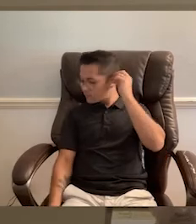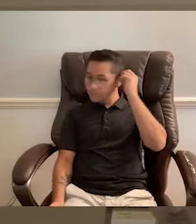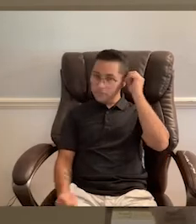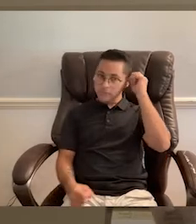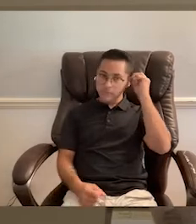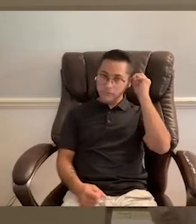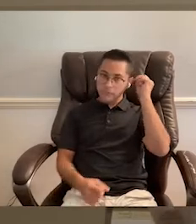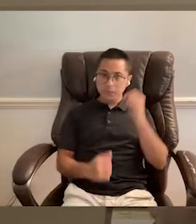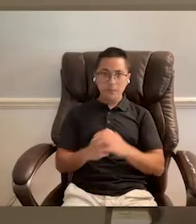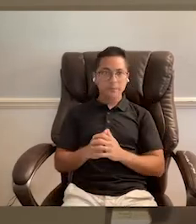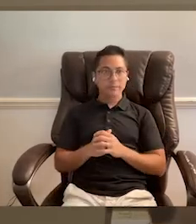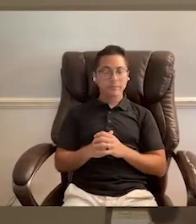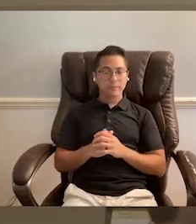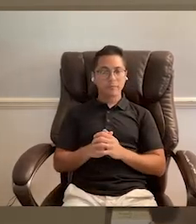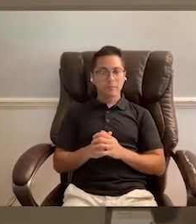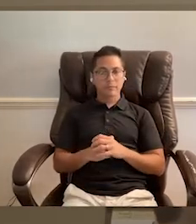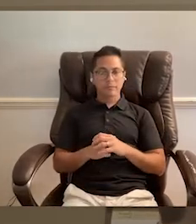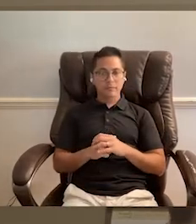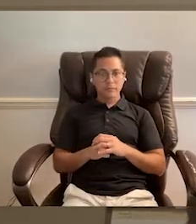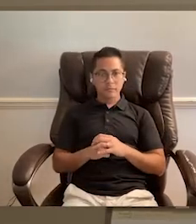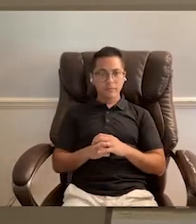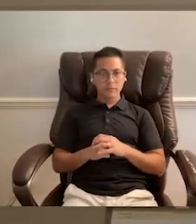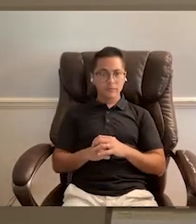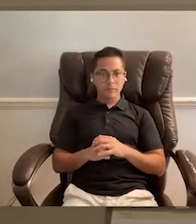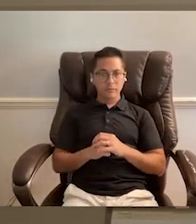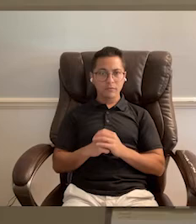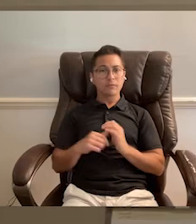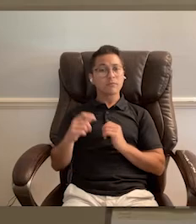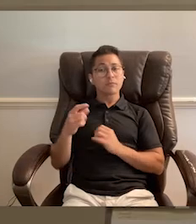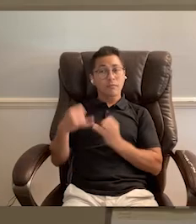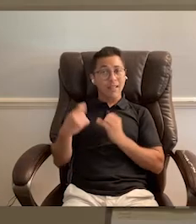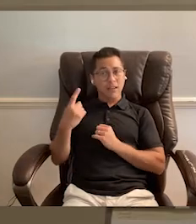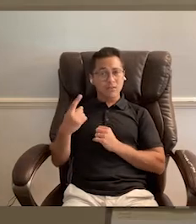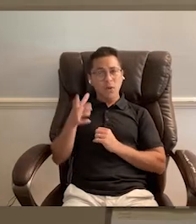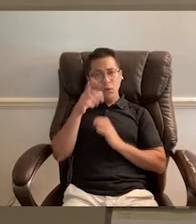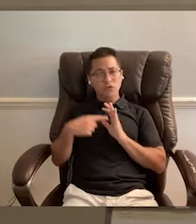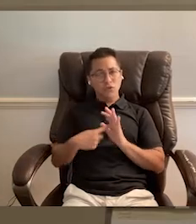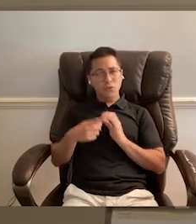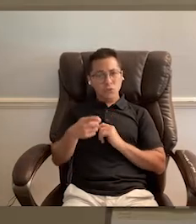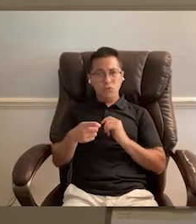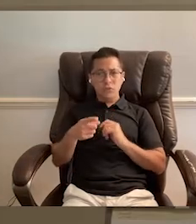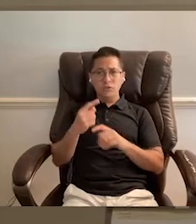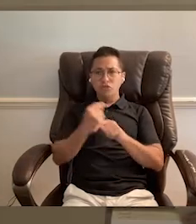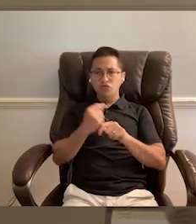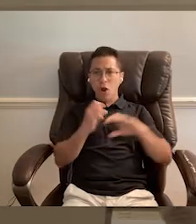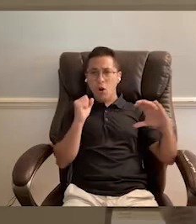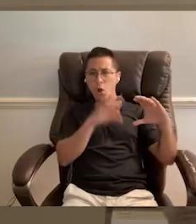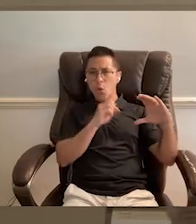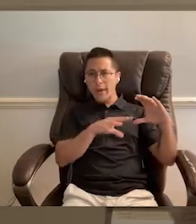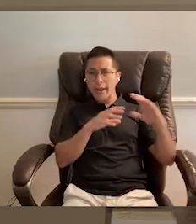other modules that are for physical disabilities that I'm going to talk about a little bit later. But the whole idea for this is to make an